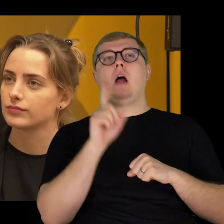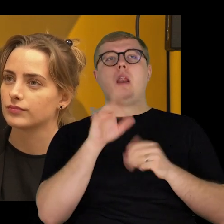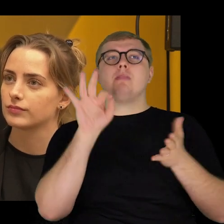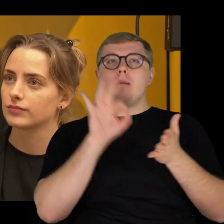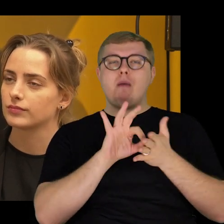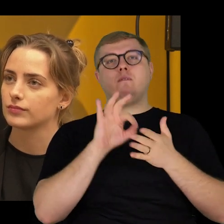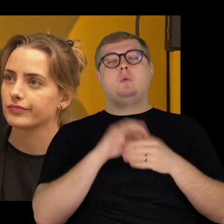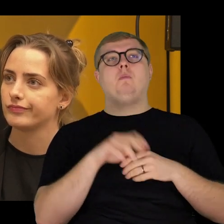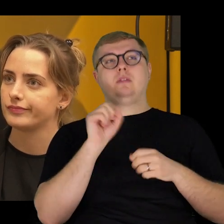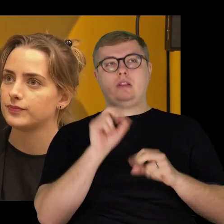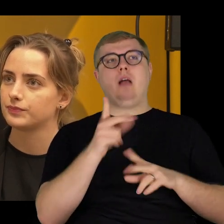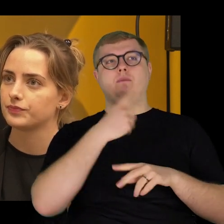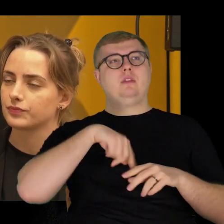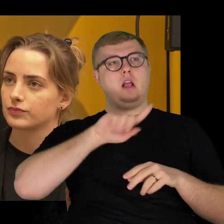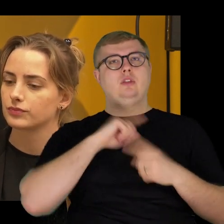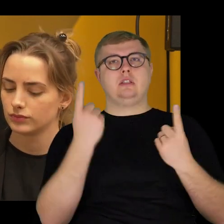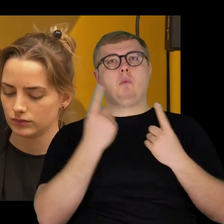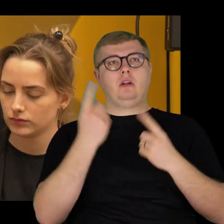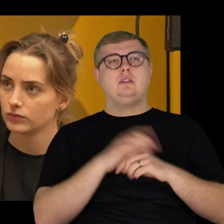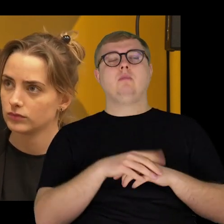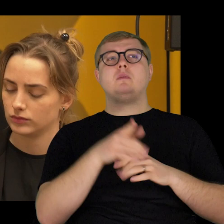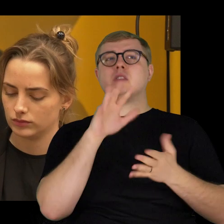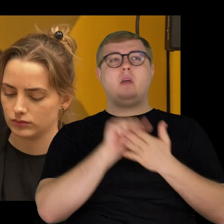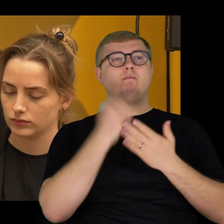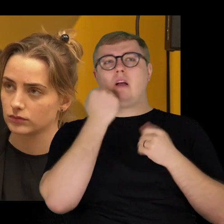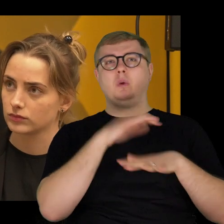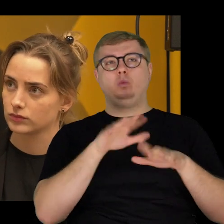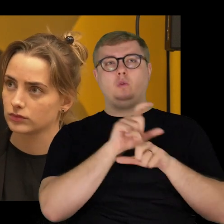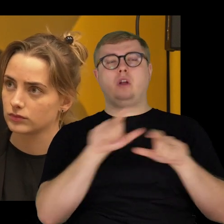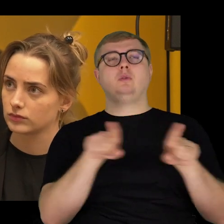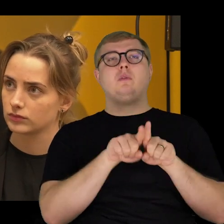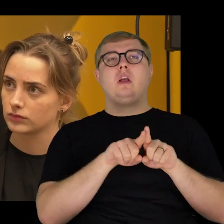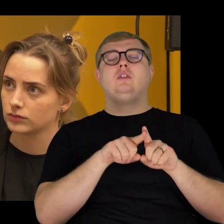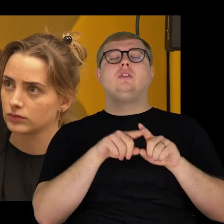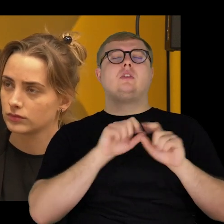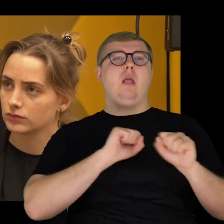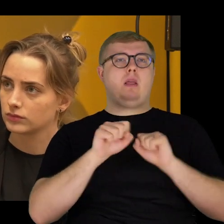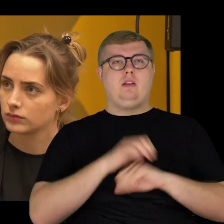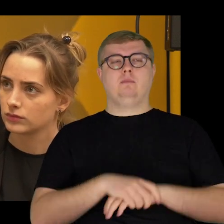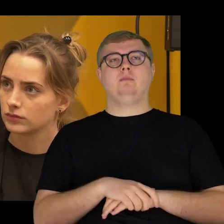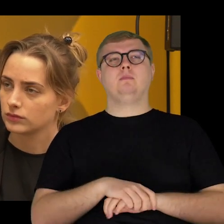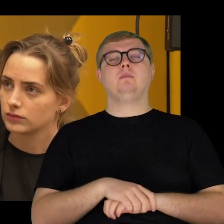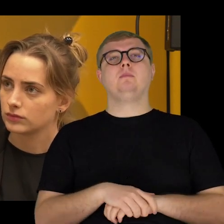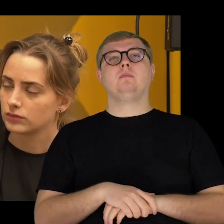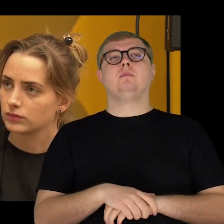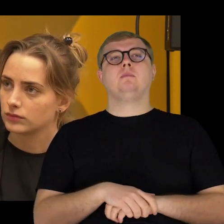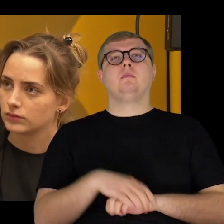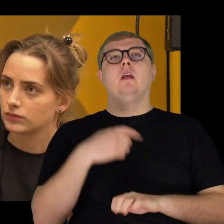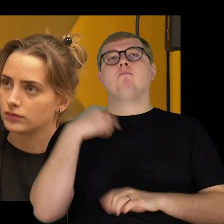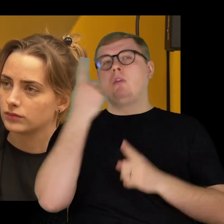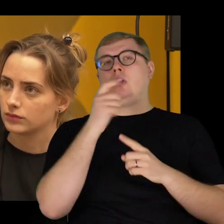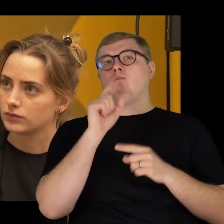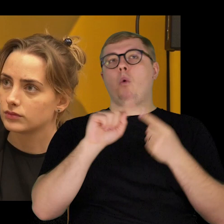it took time and quite a lot of effort. But I think there is also like a context, more responding on